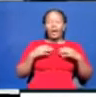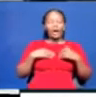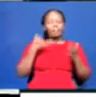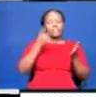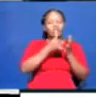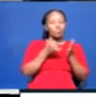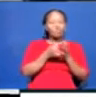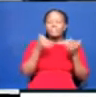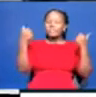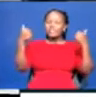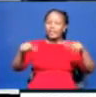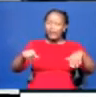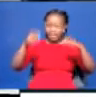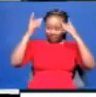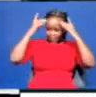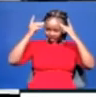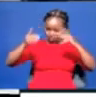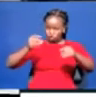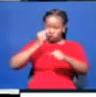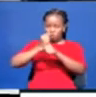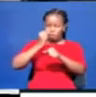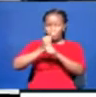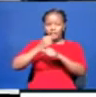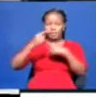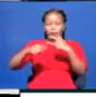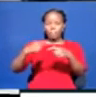process. And when we decided,